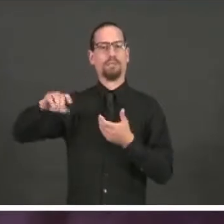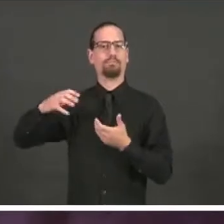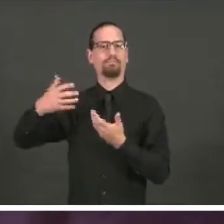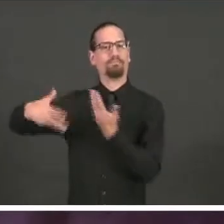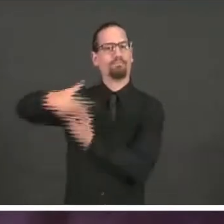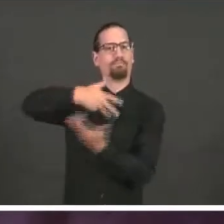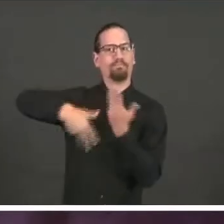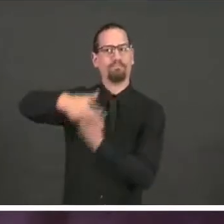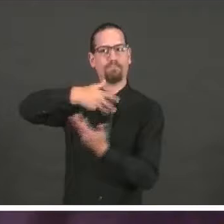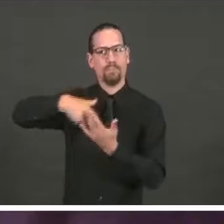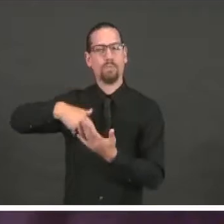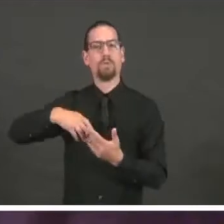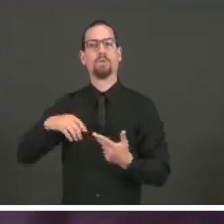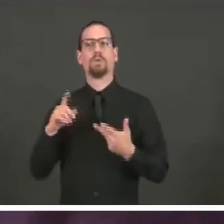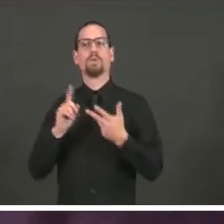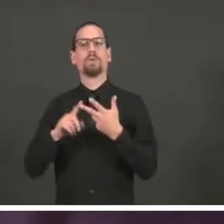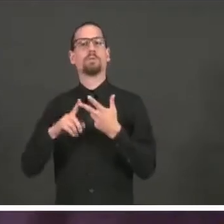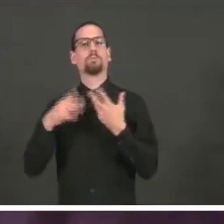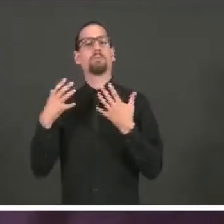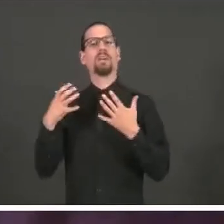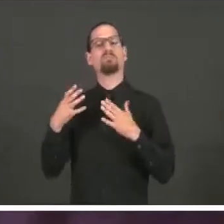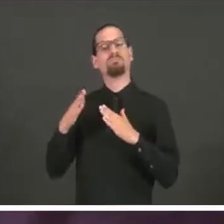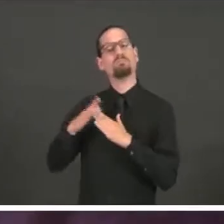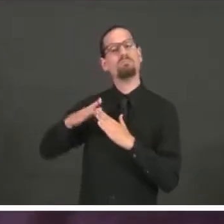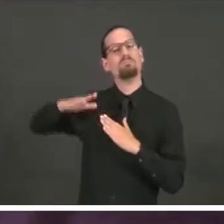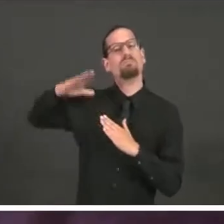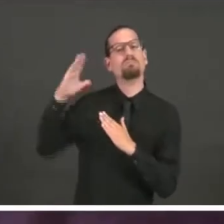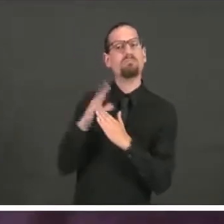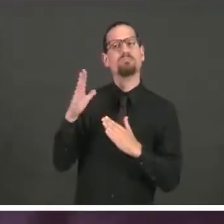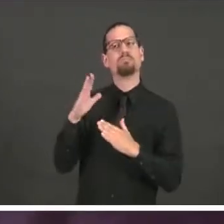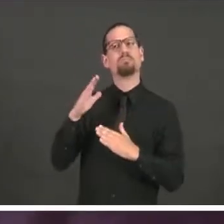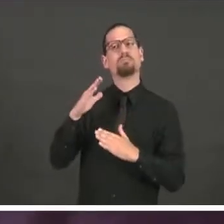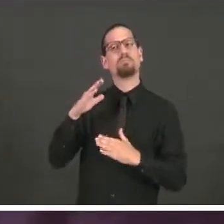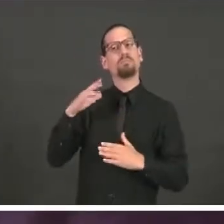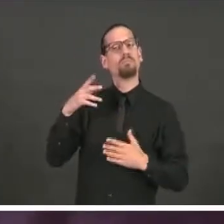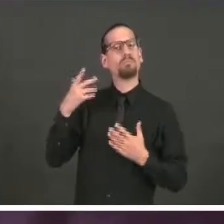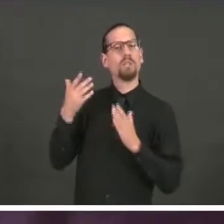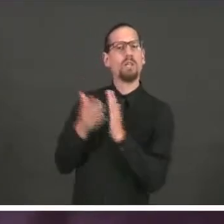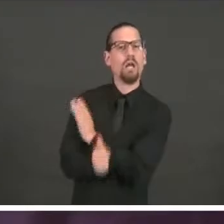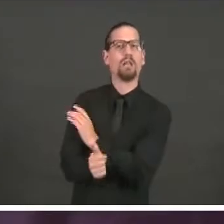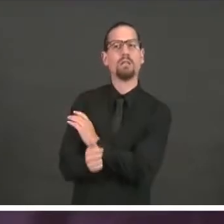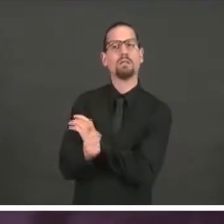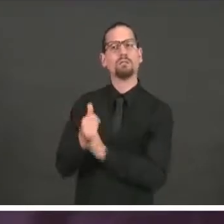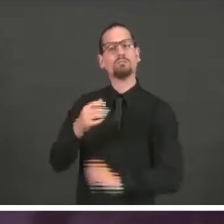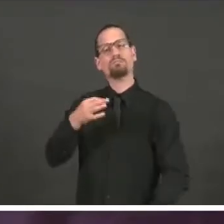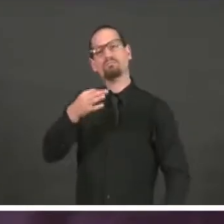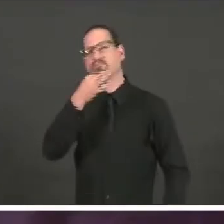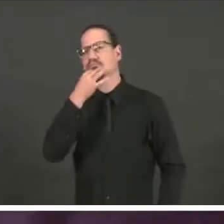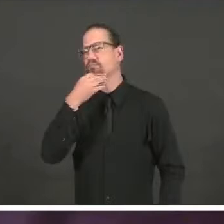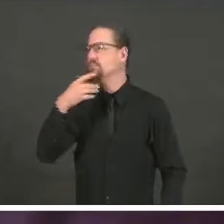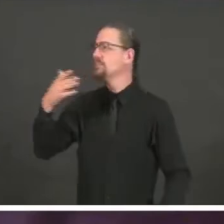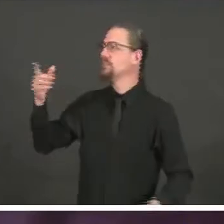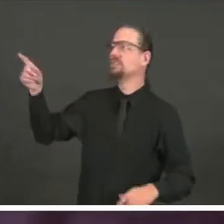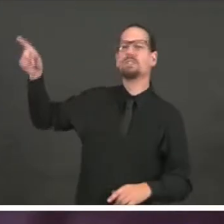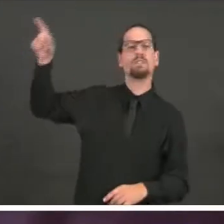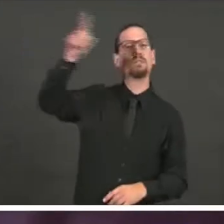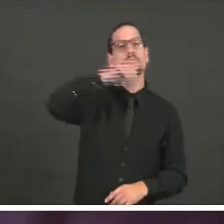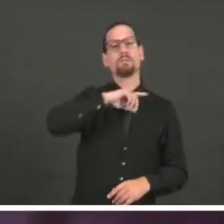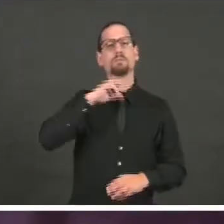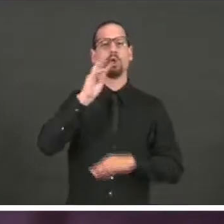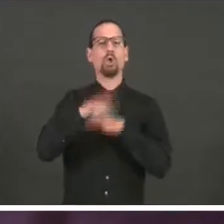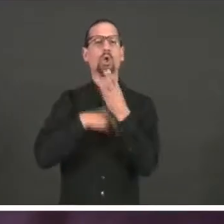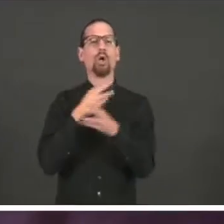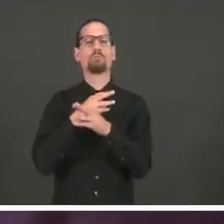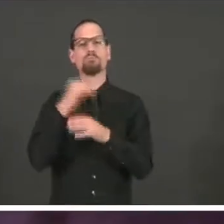school year. We keep hearing about school reopening and safety. That is first and foremost for